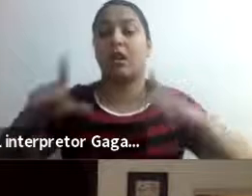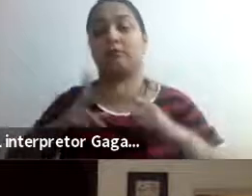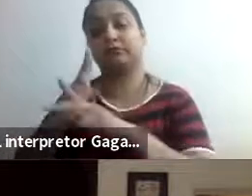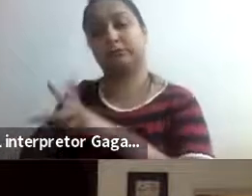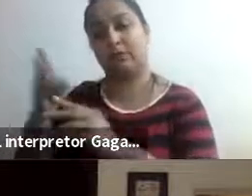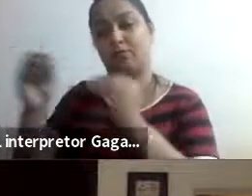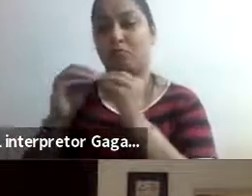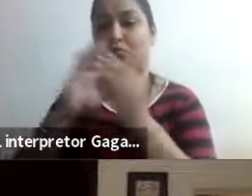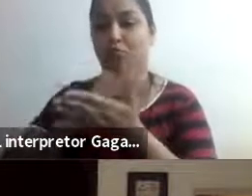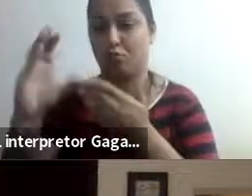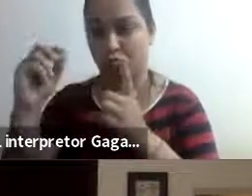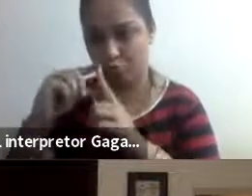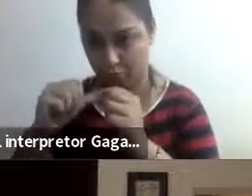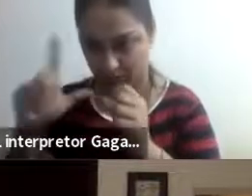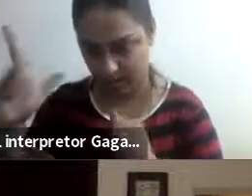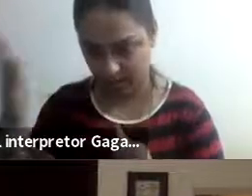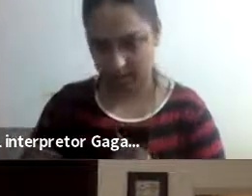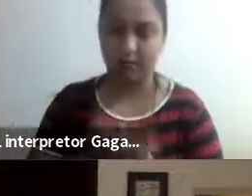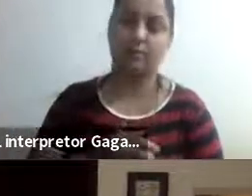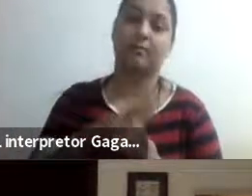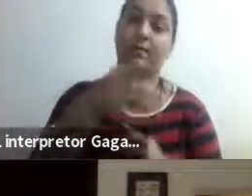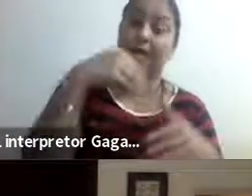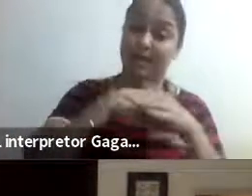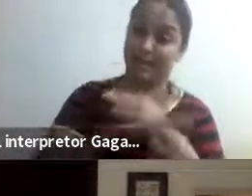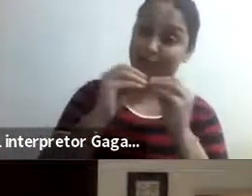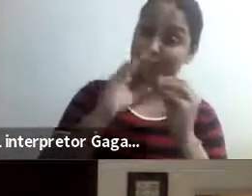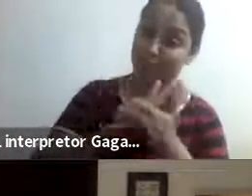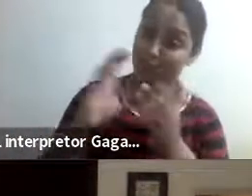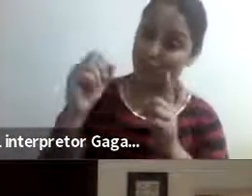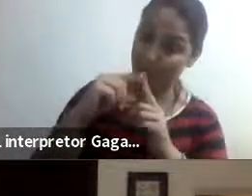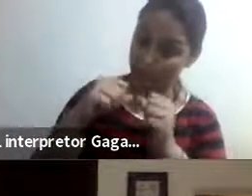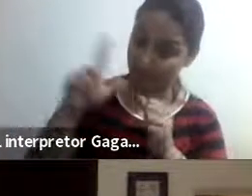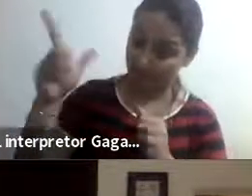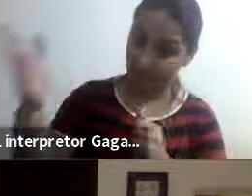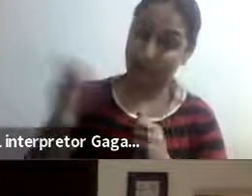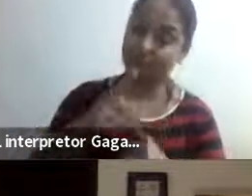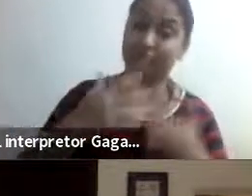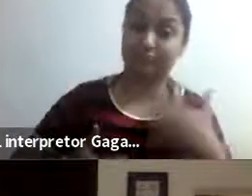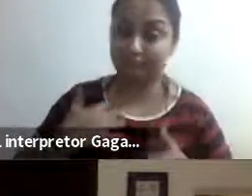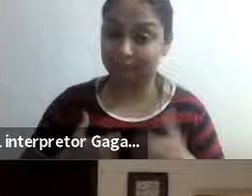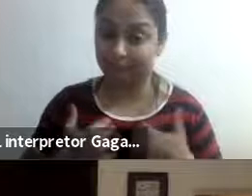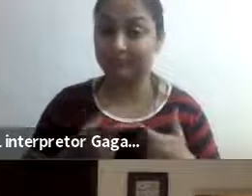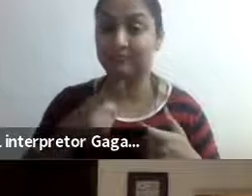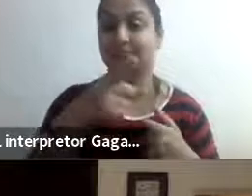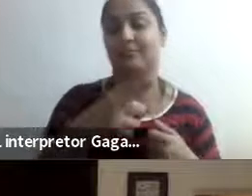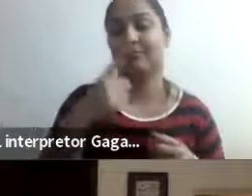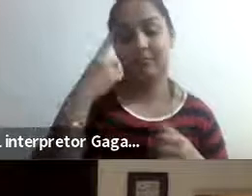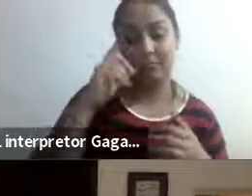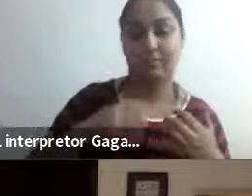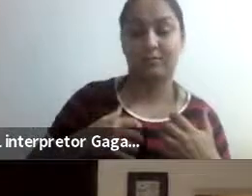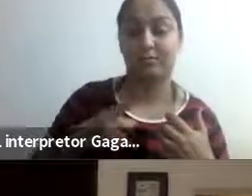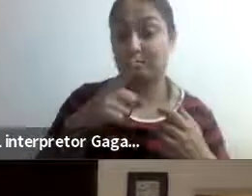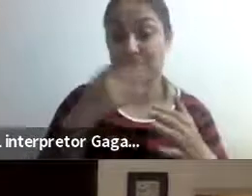Bhopal, which is right in the center of Bhopal. And interestingly, it is something that the entire building she worked